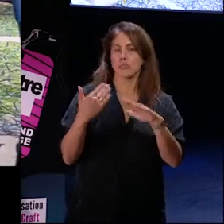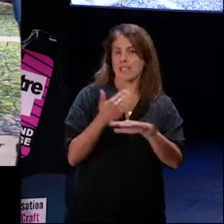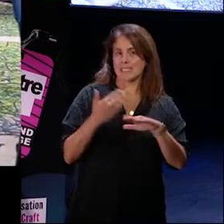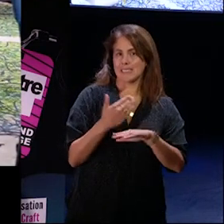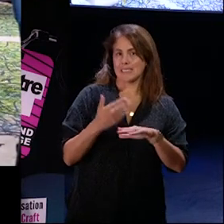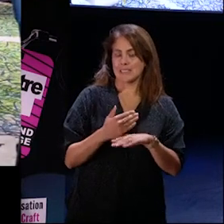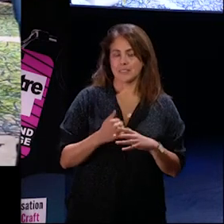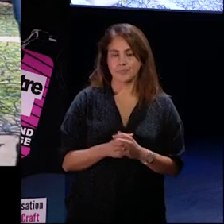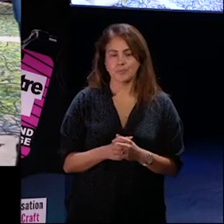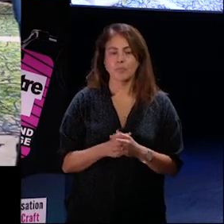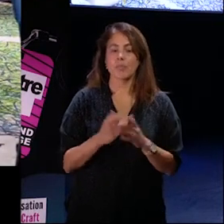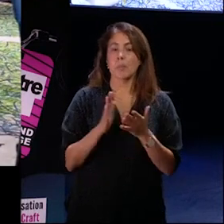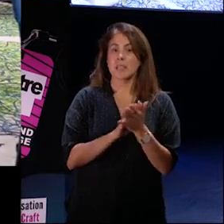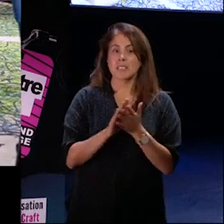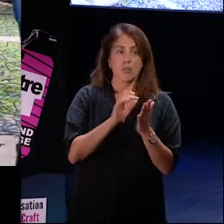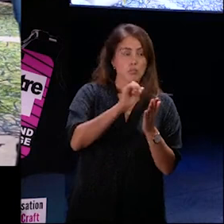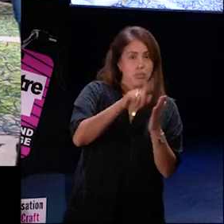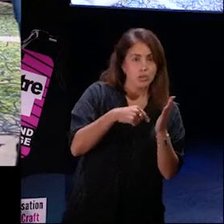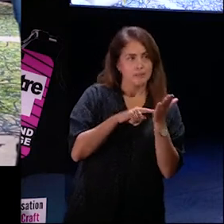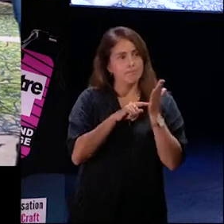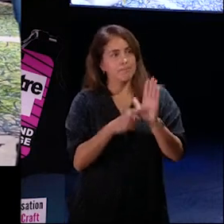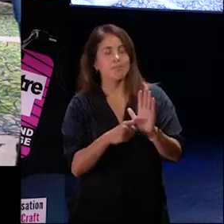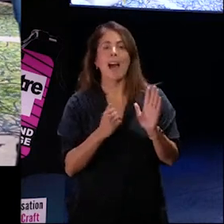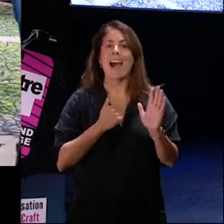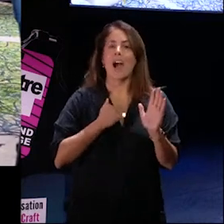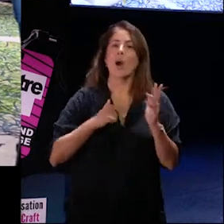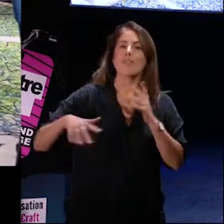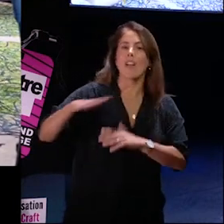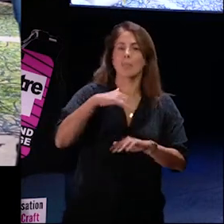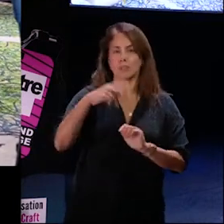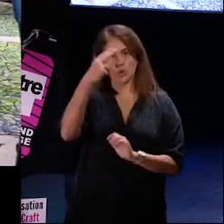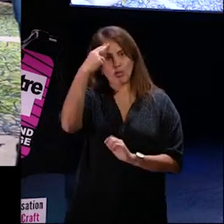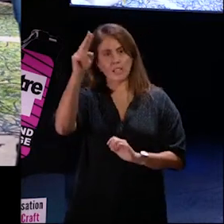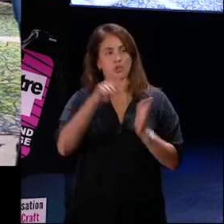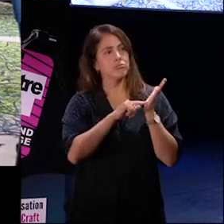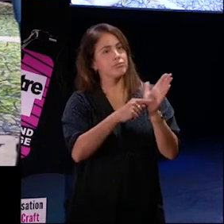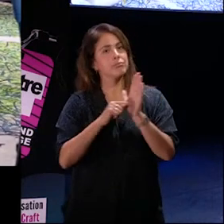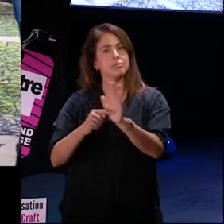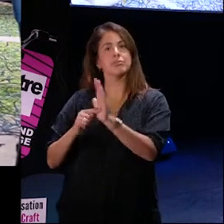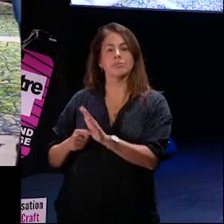all projects, which includes a statement stating what our environmental credentials are.